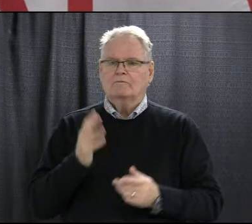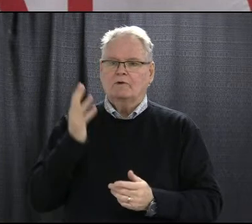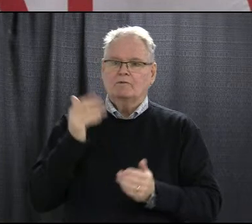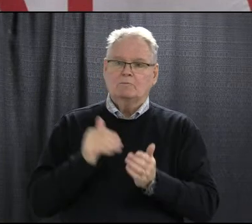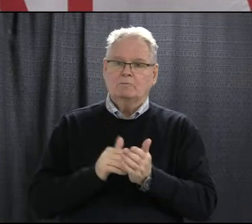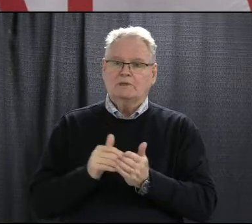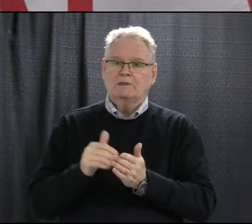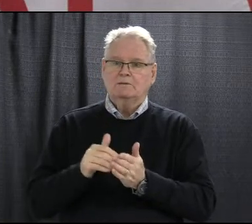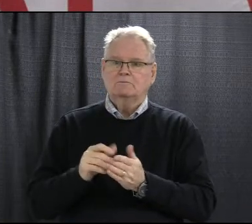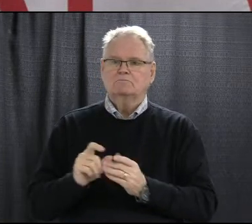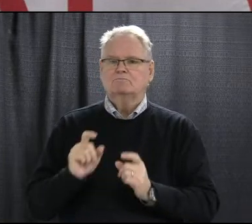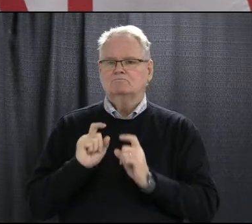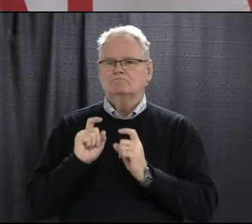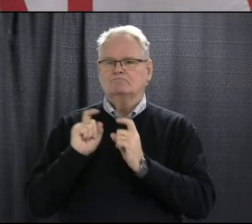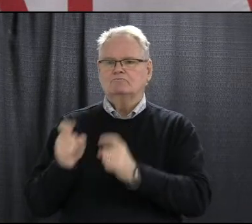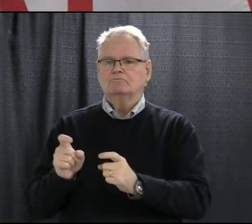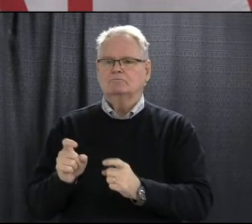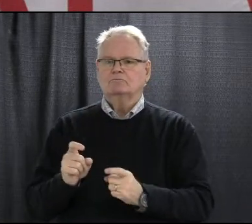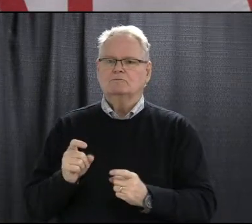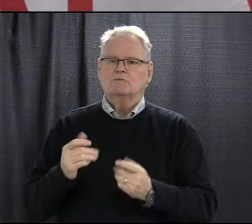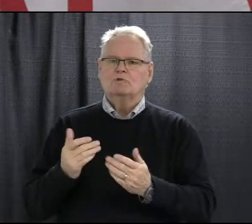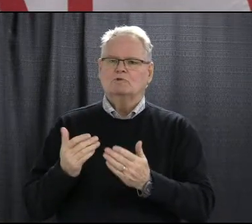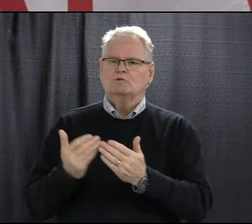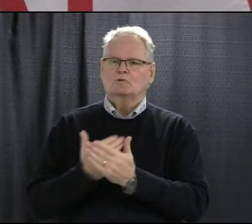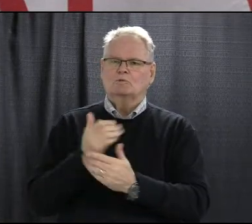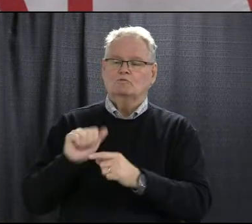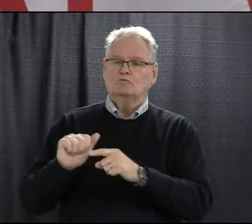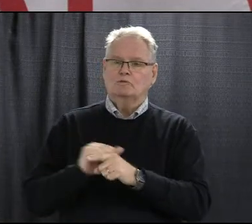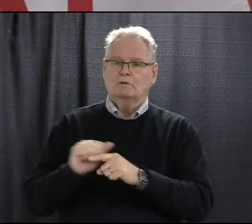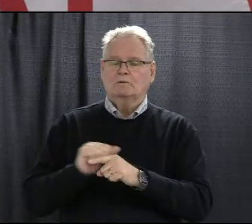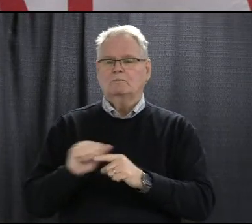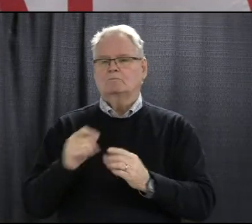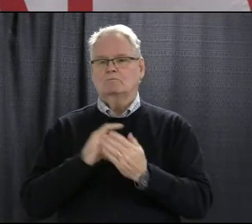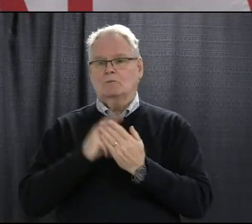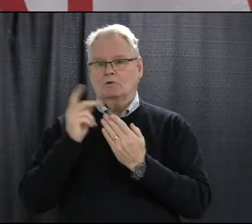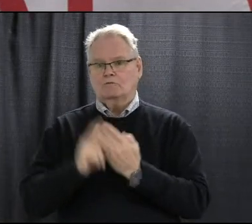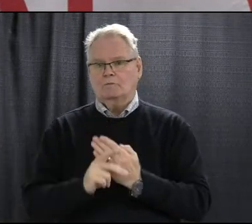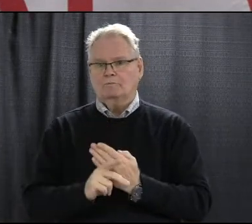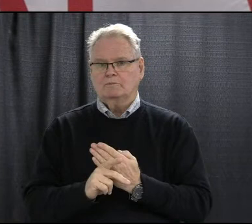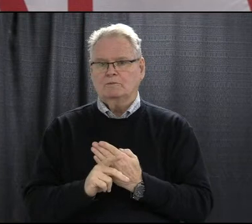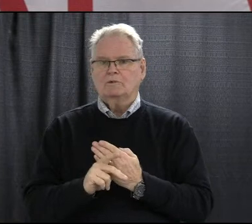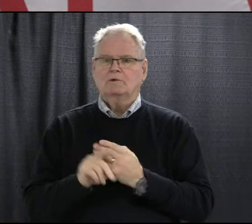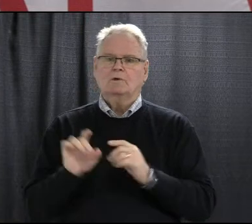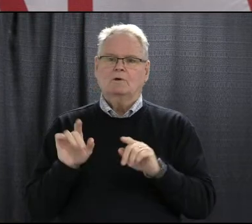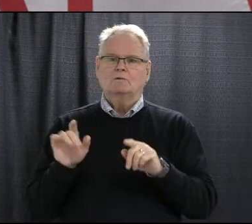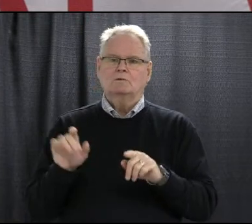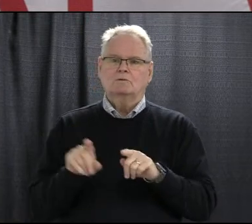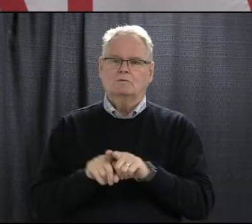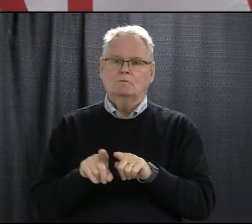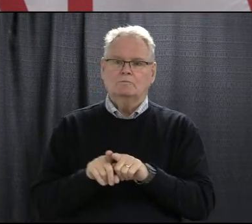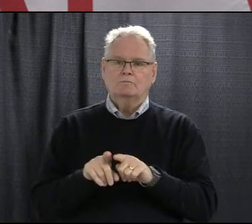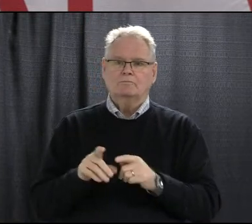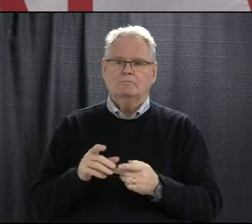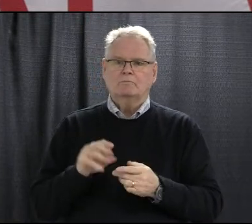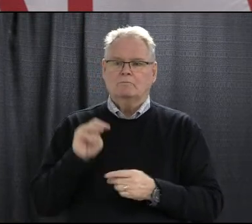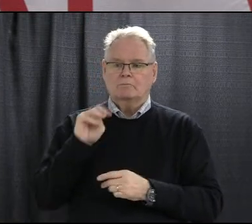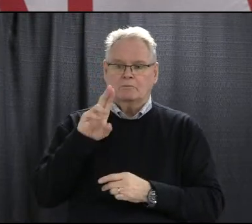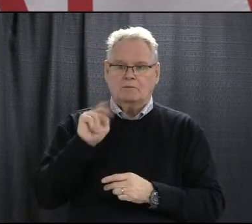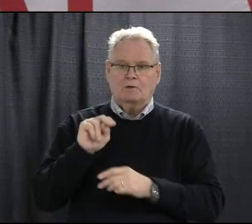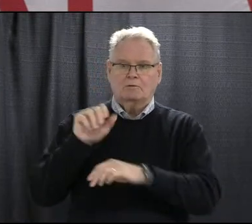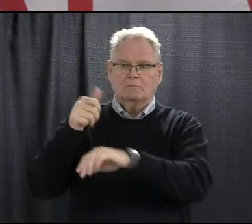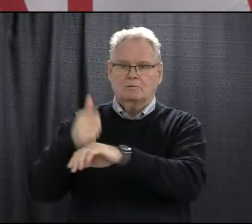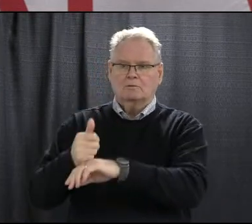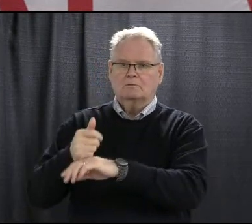a new geriatric medicine training program and expansion of Memorial University's care of the